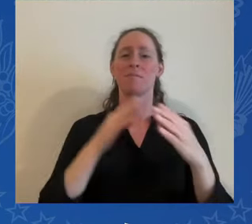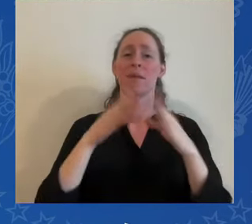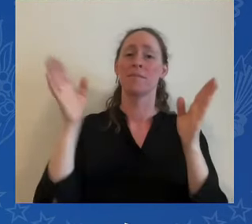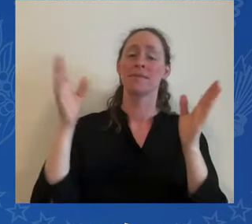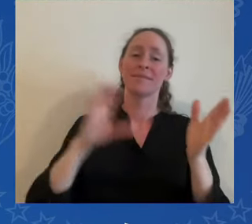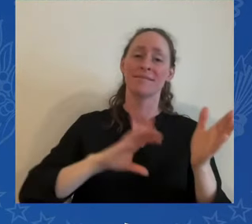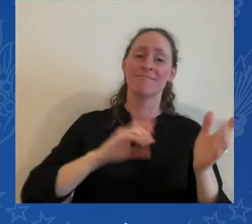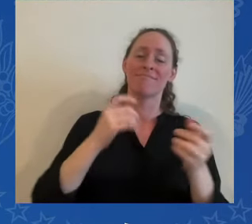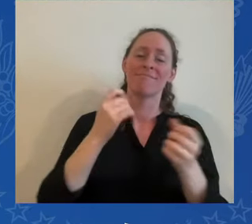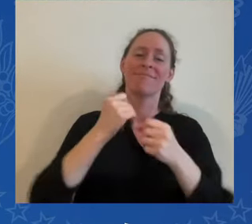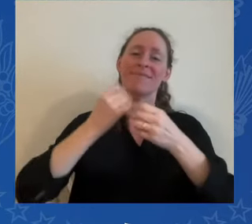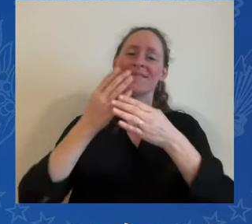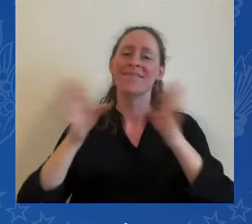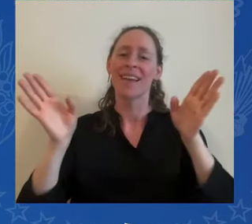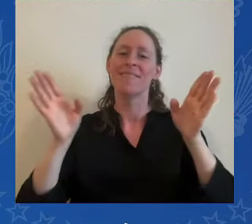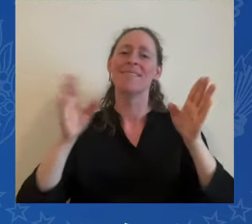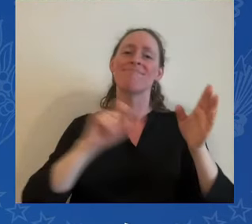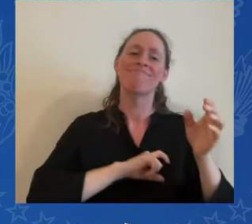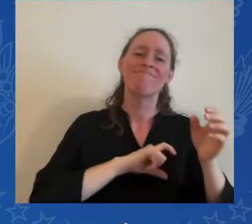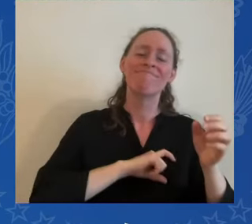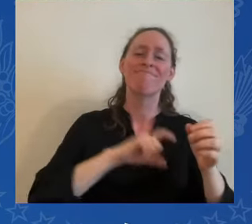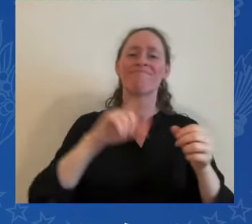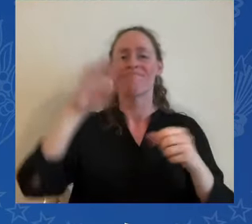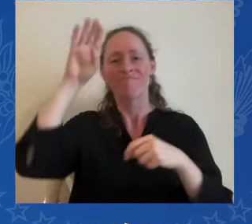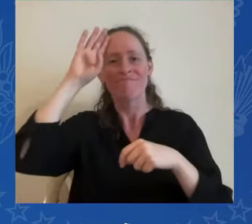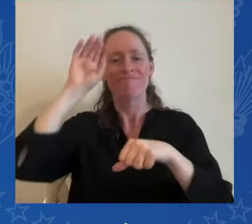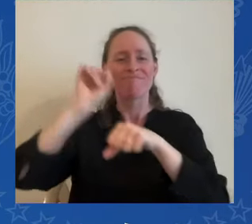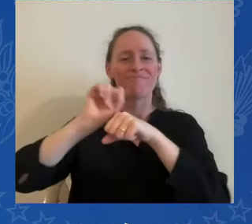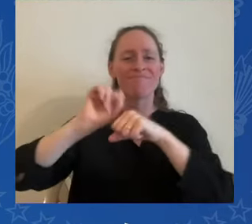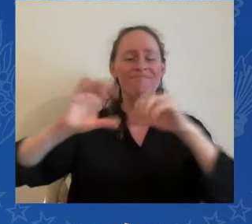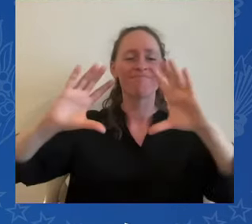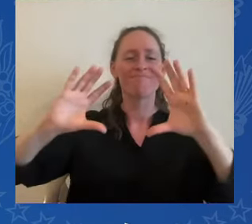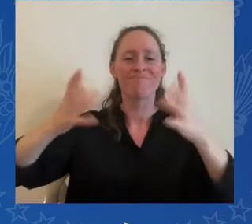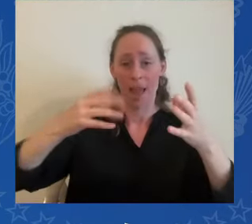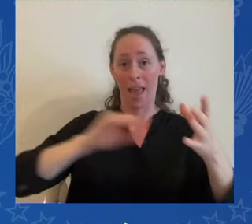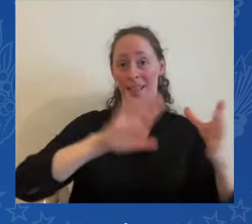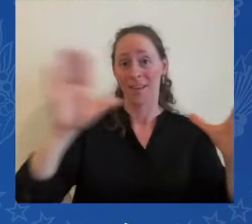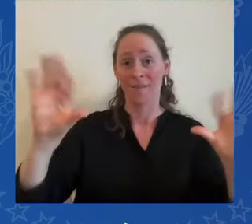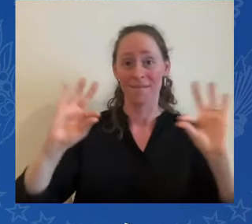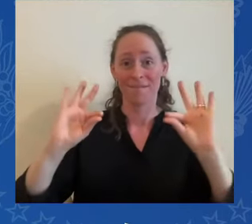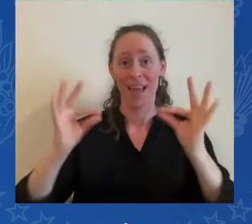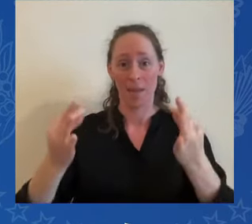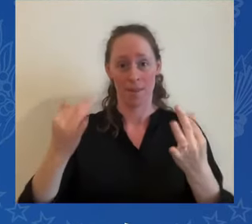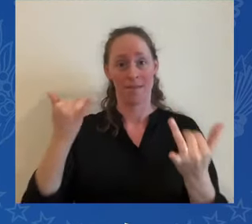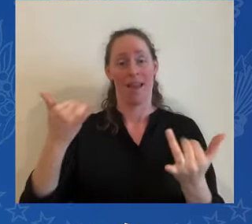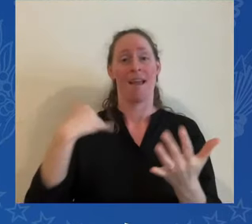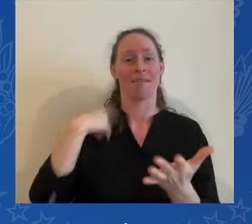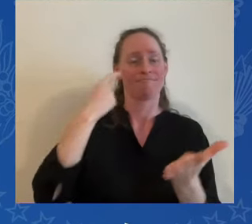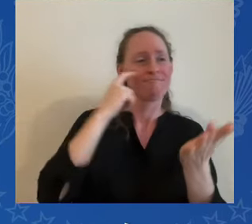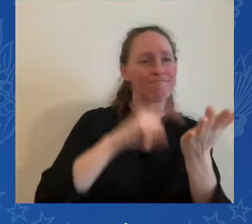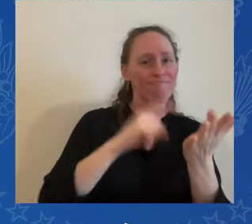award these medals and ask my military aides to read the citations. Thank you.